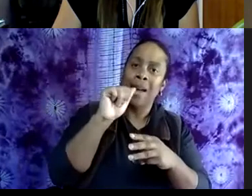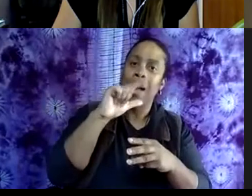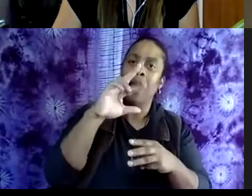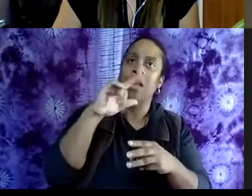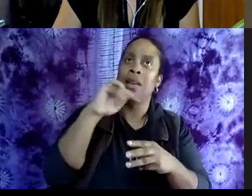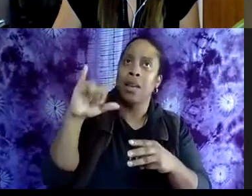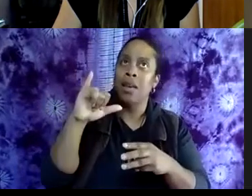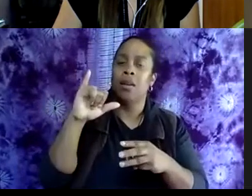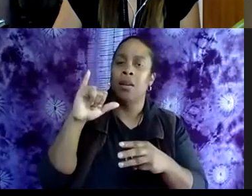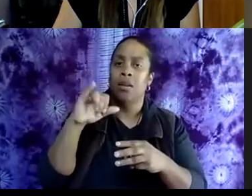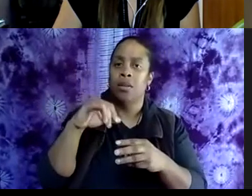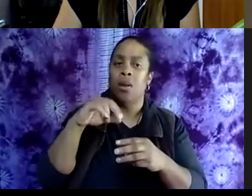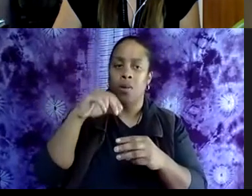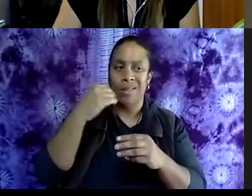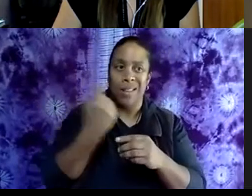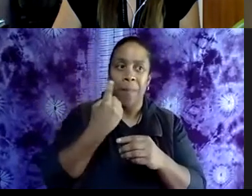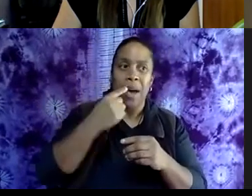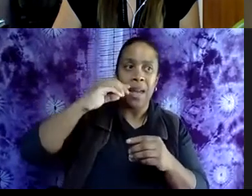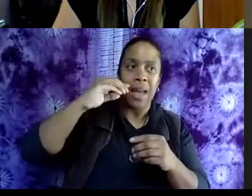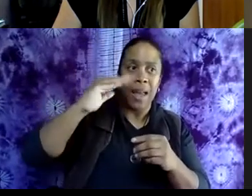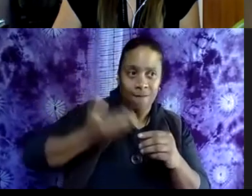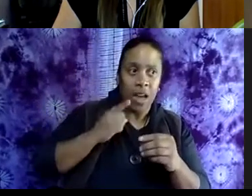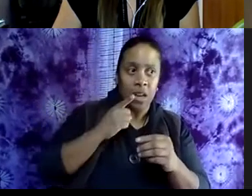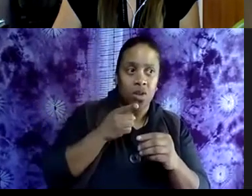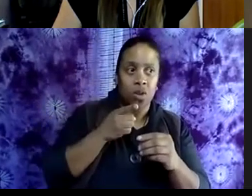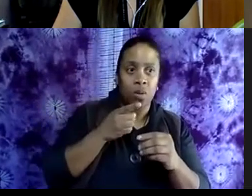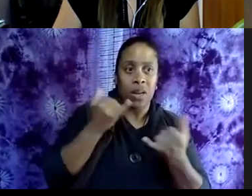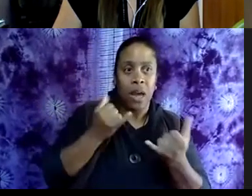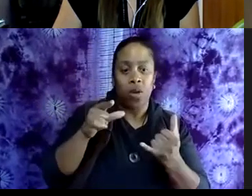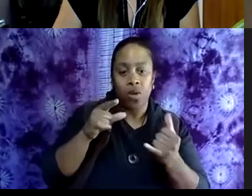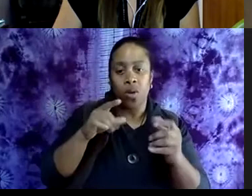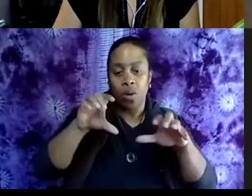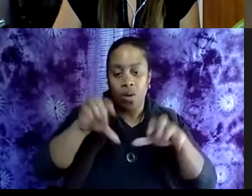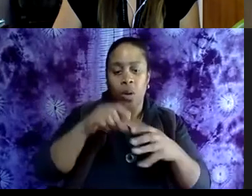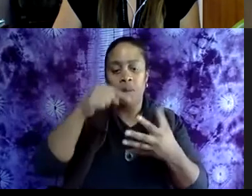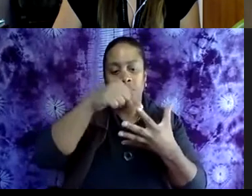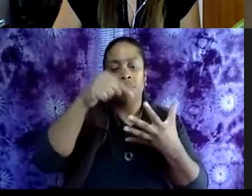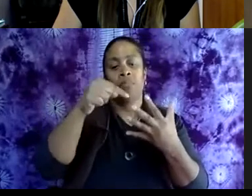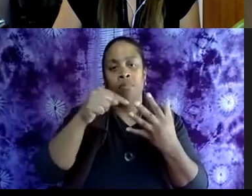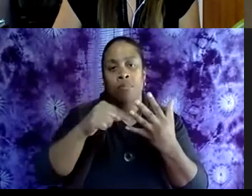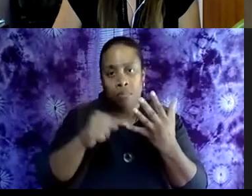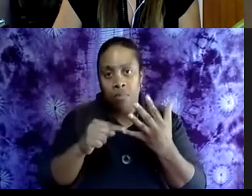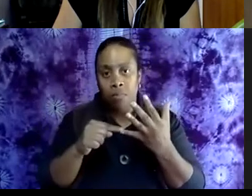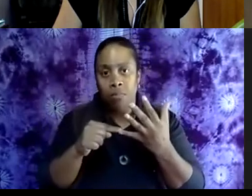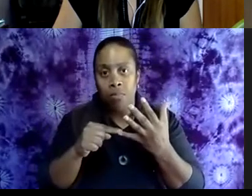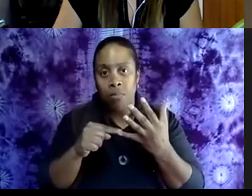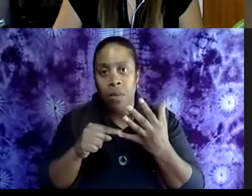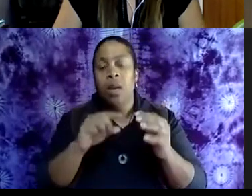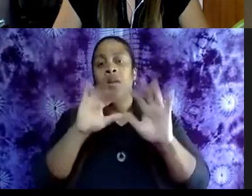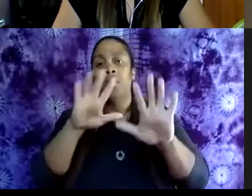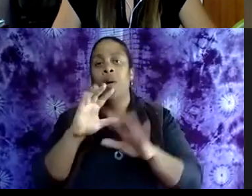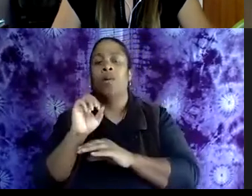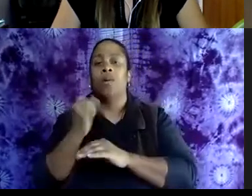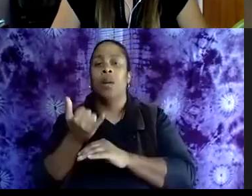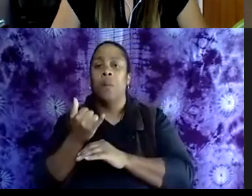invited you, and now here are these specific actions that you are taking in response. So what I want to ask you now, in light of this